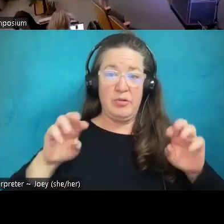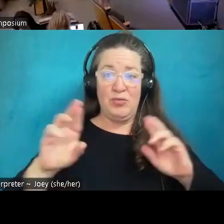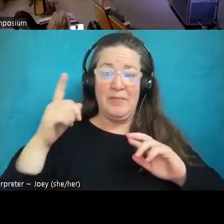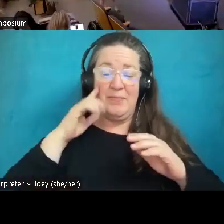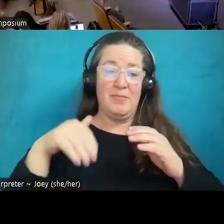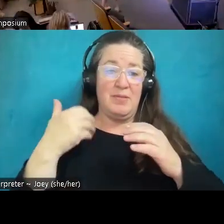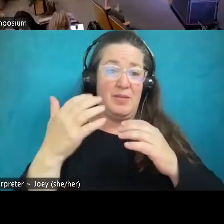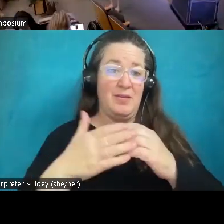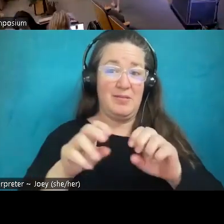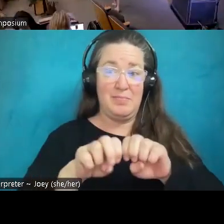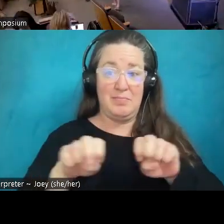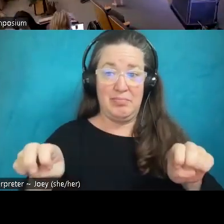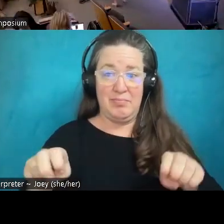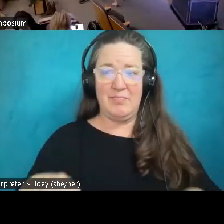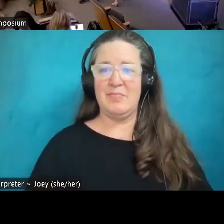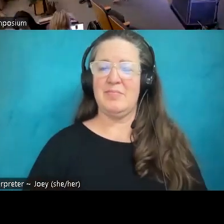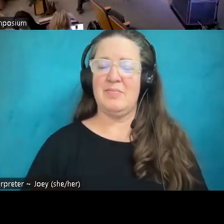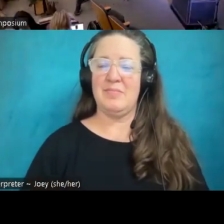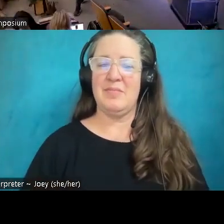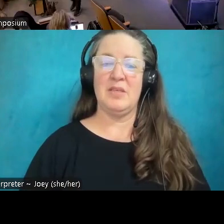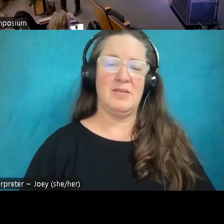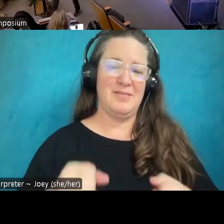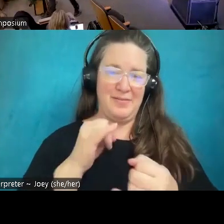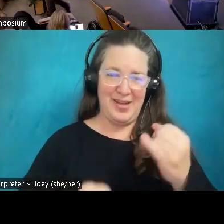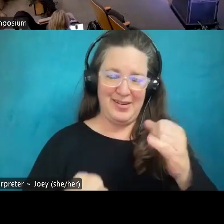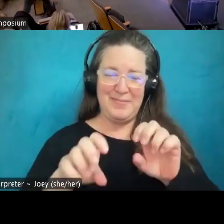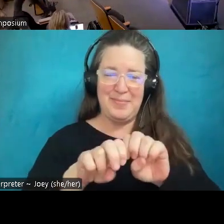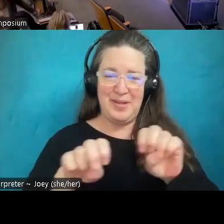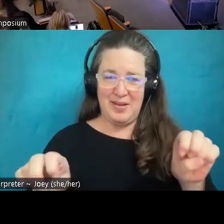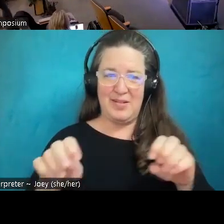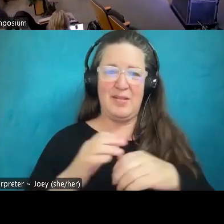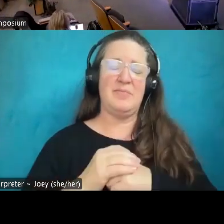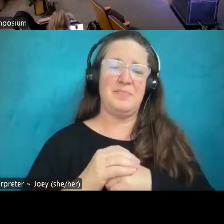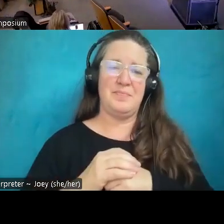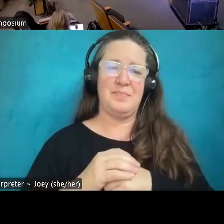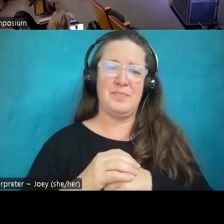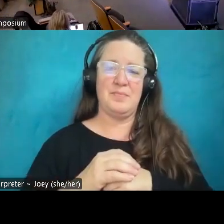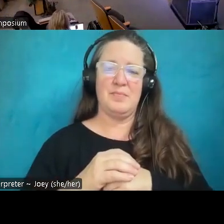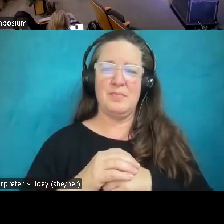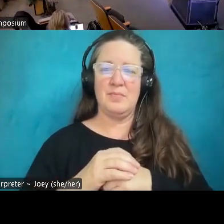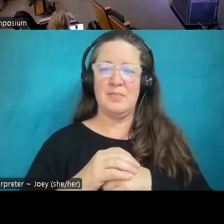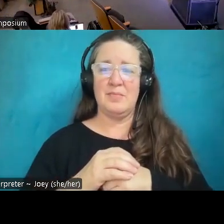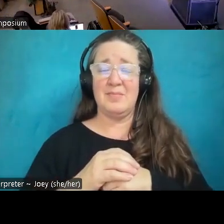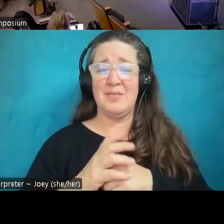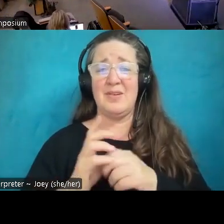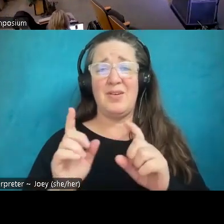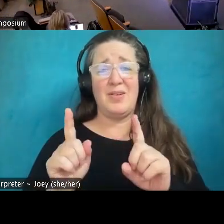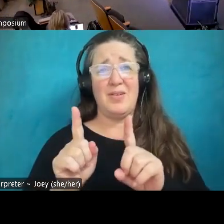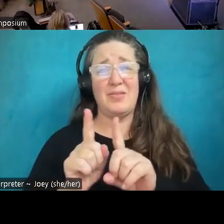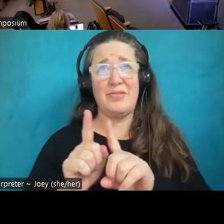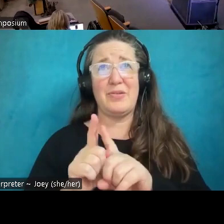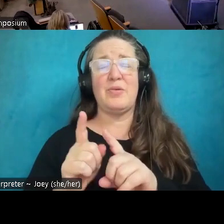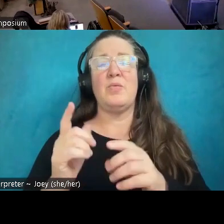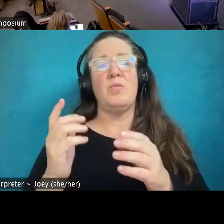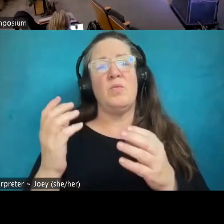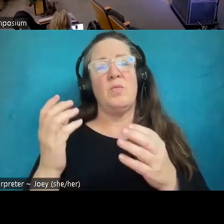This is our final panel. So And it's also, hopefully, we will have some